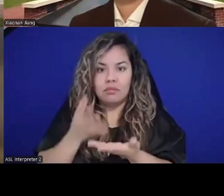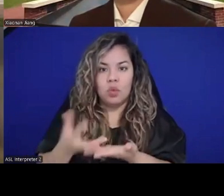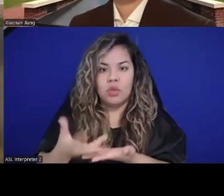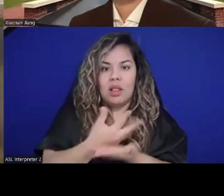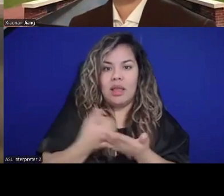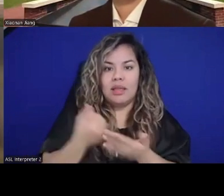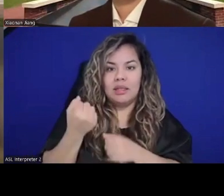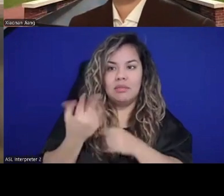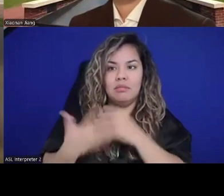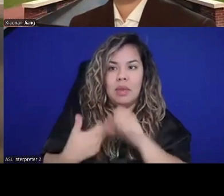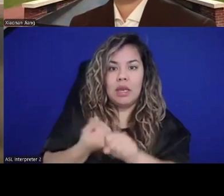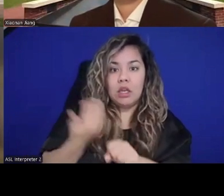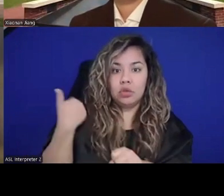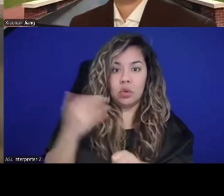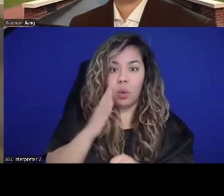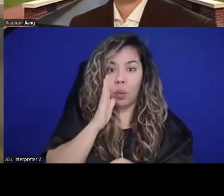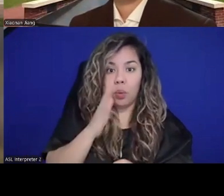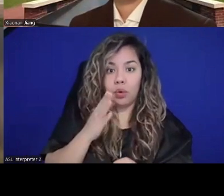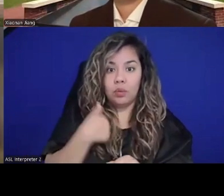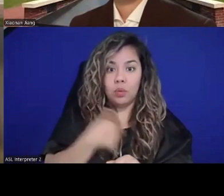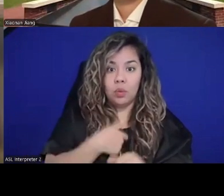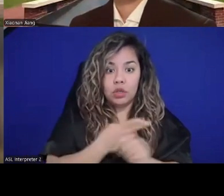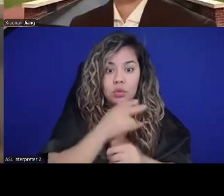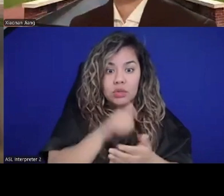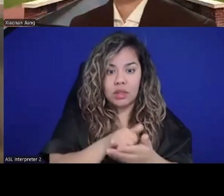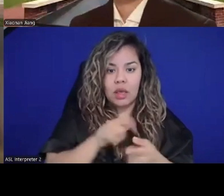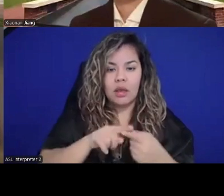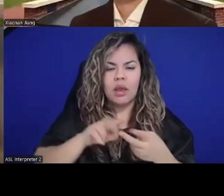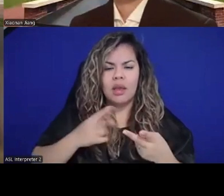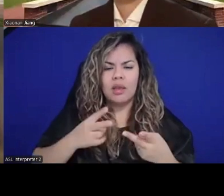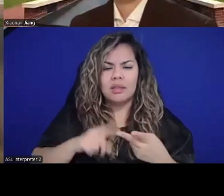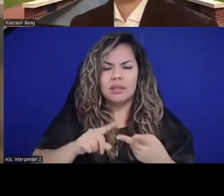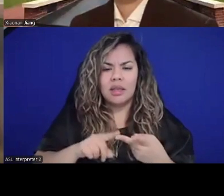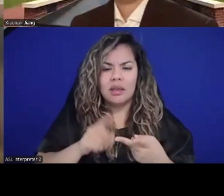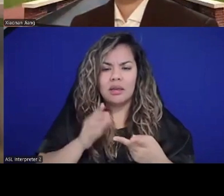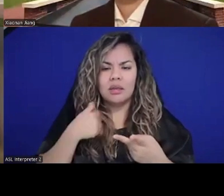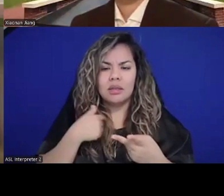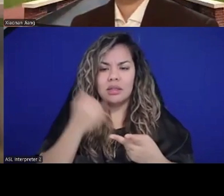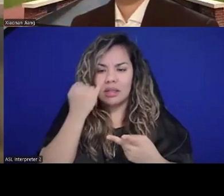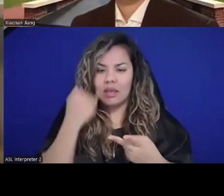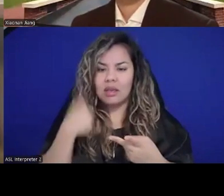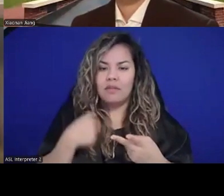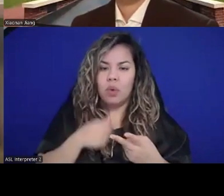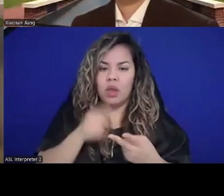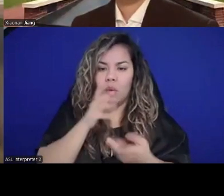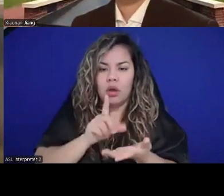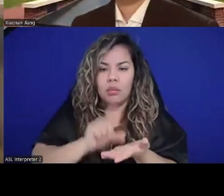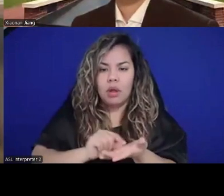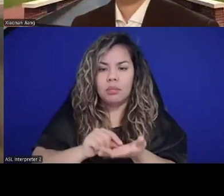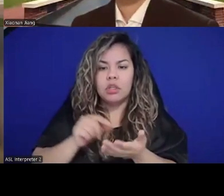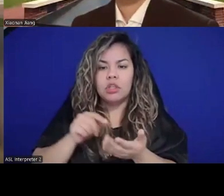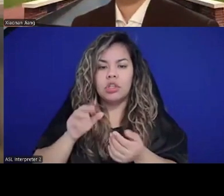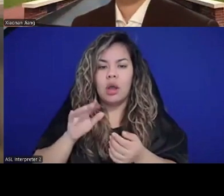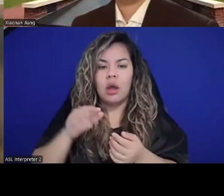second one is related to a question whether we would publish quasi-experimental design